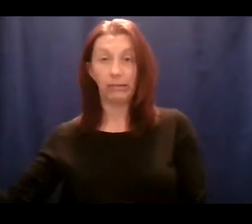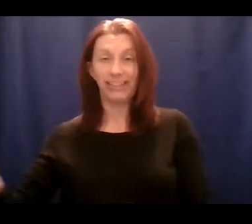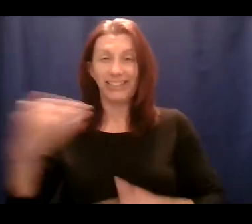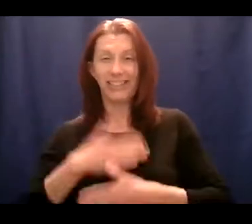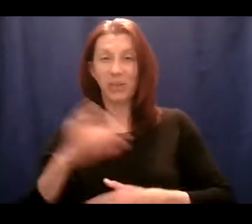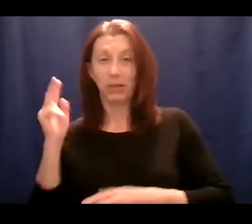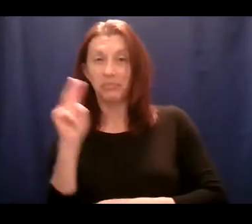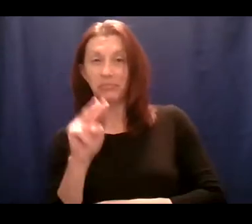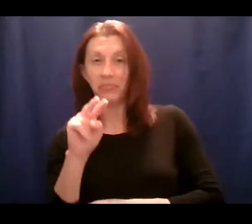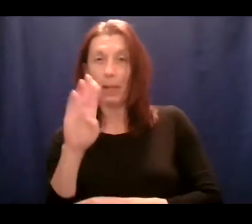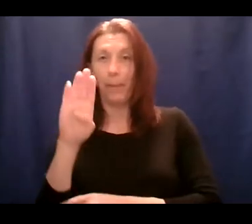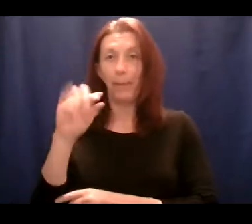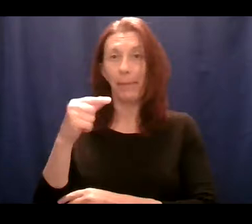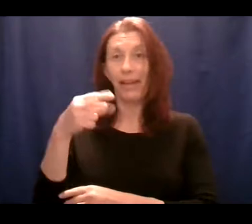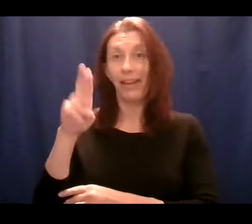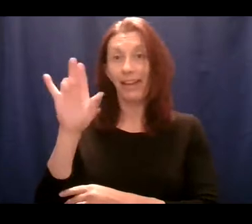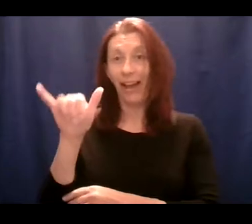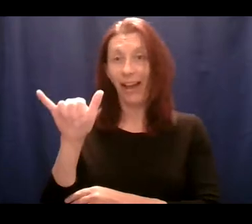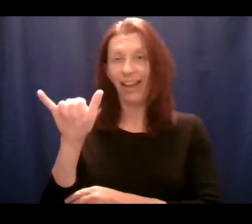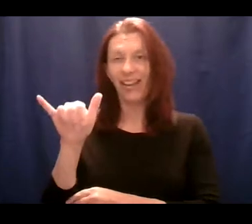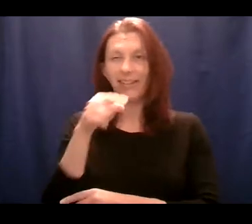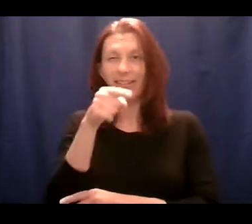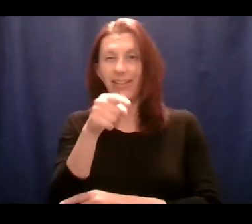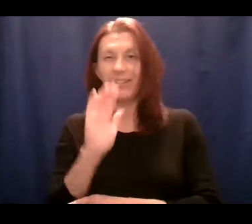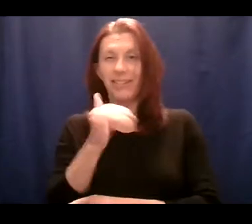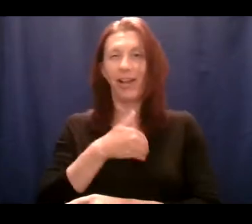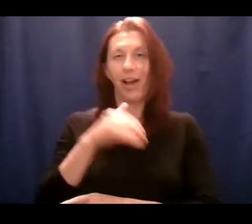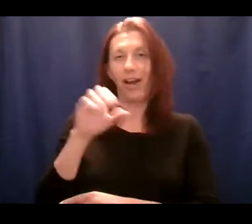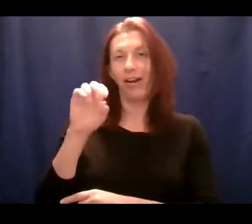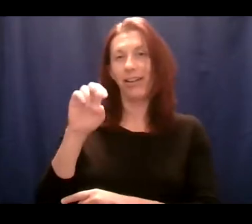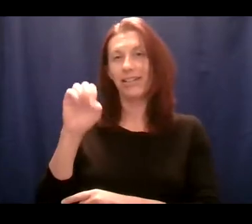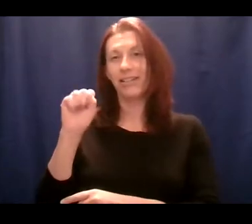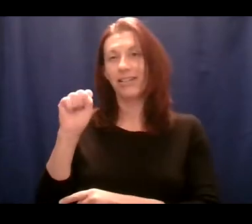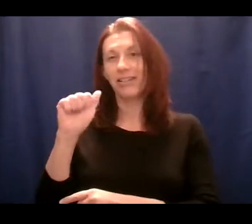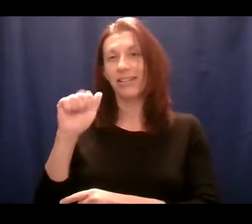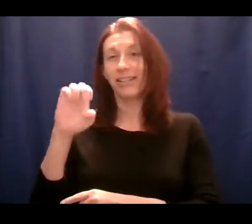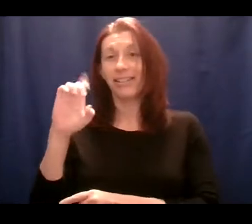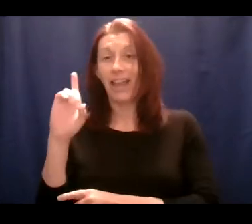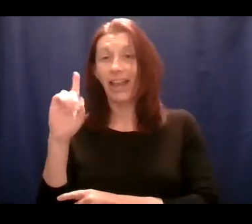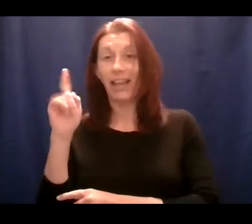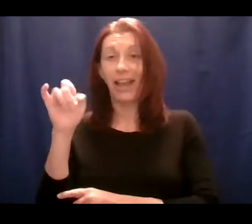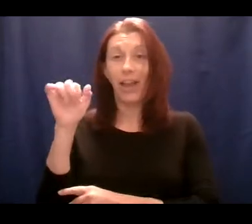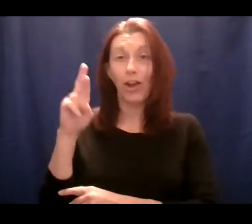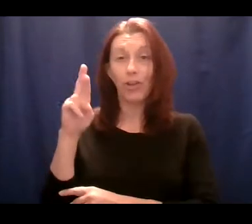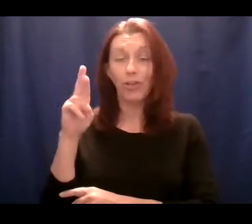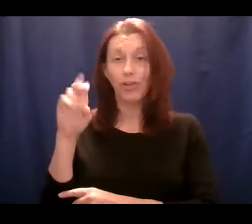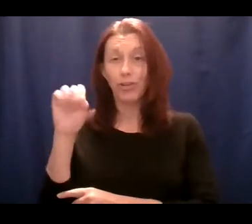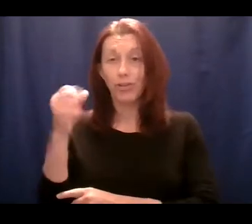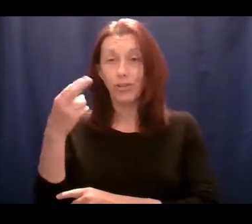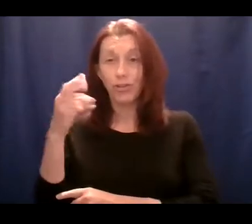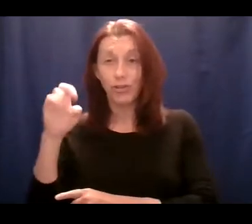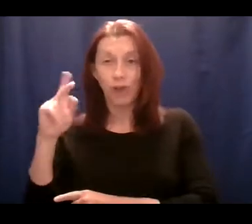sand tiger shark. Now, before we start thinking about the special features that an animal might have to survive